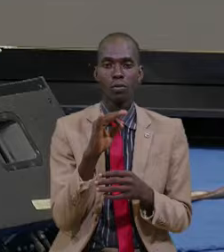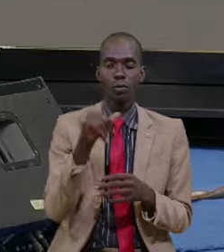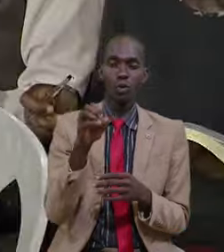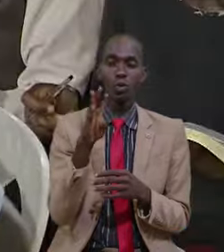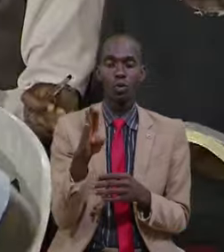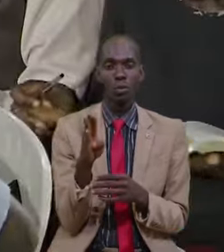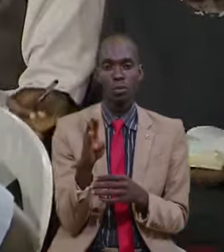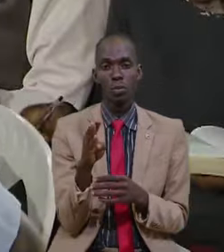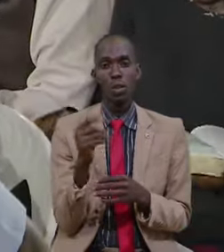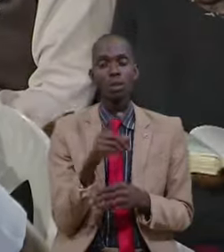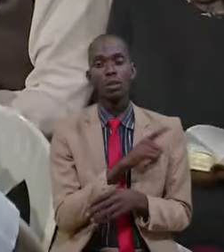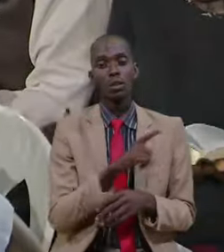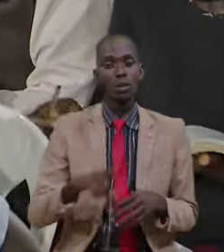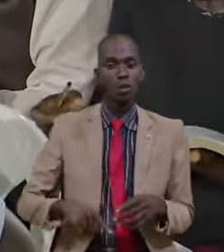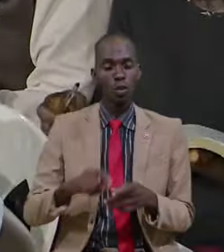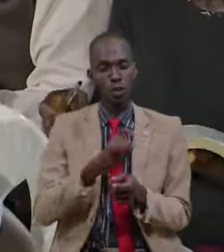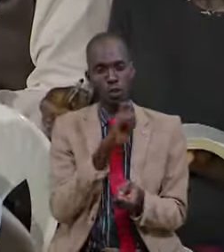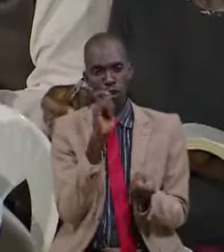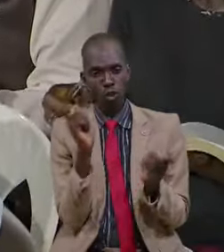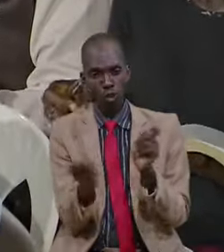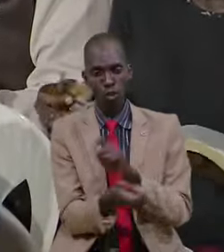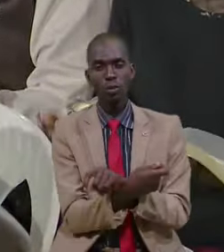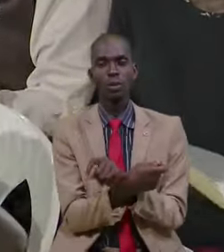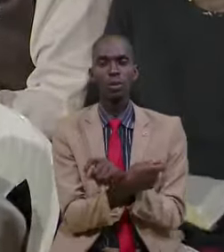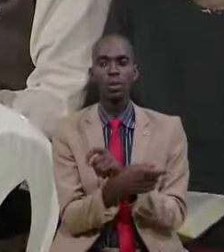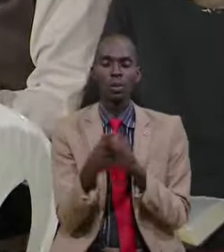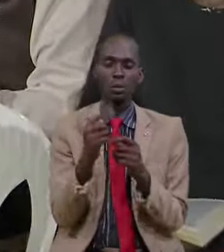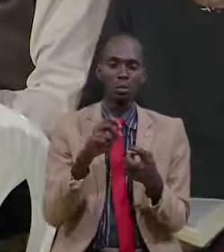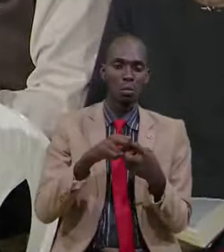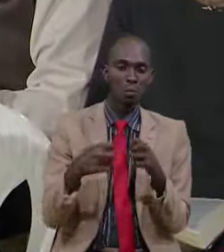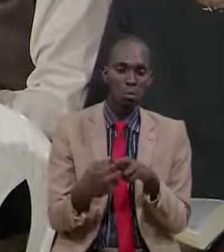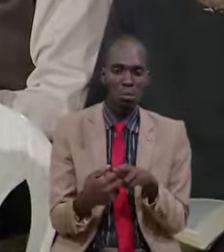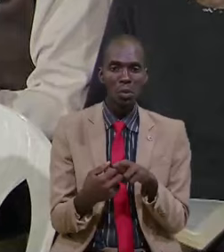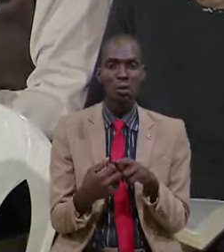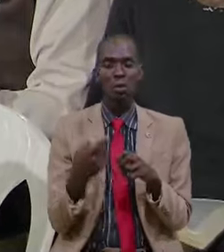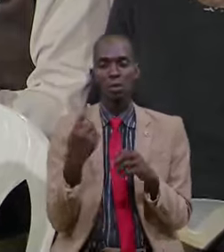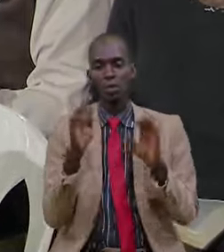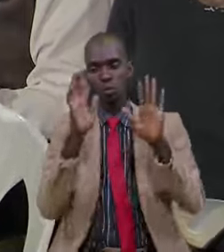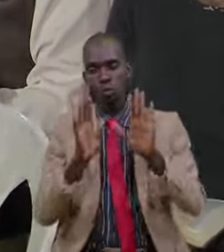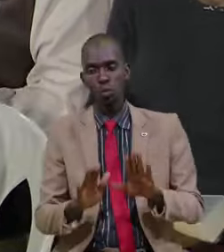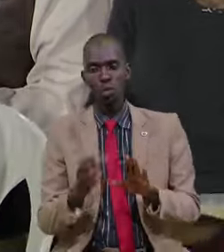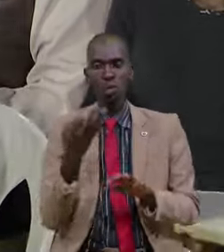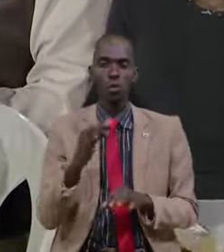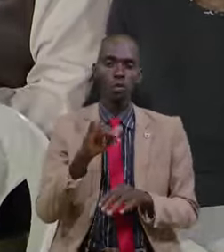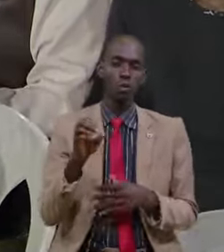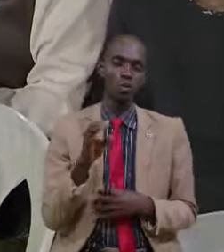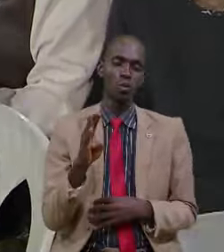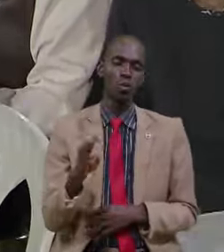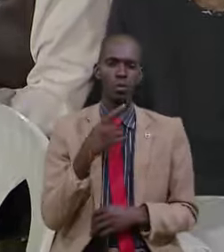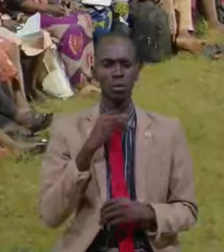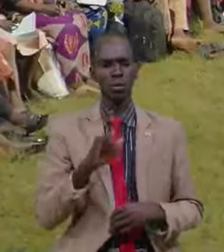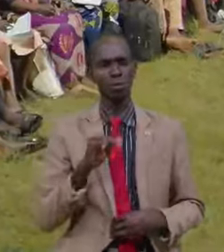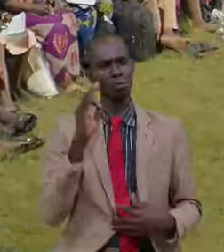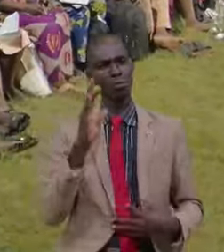And the Lord turned the captivity of Job. You say, Pastor, I've